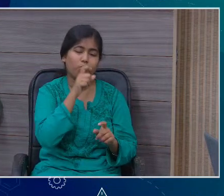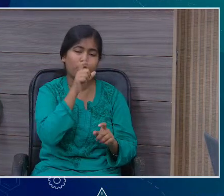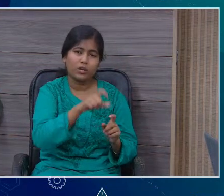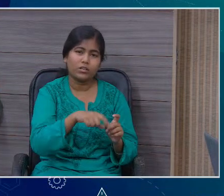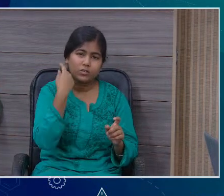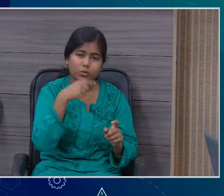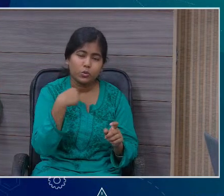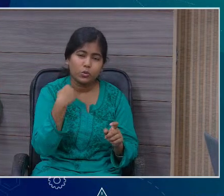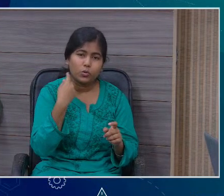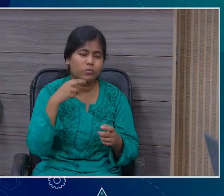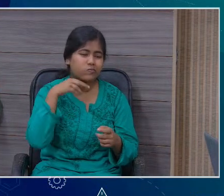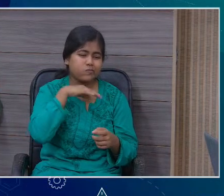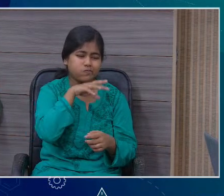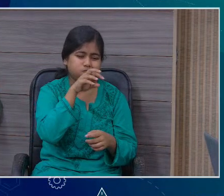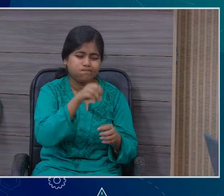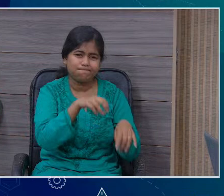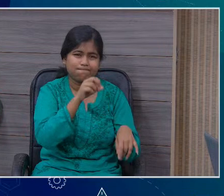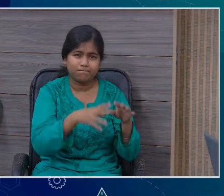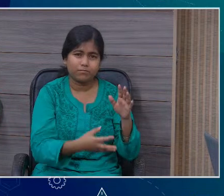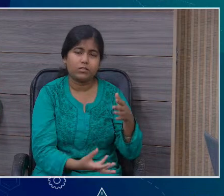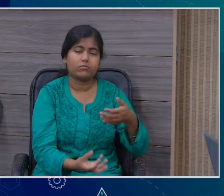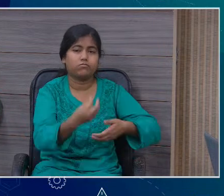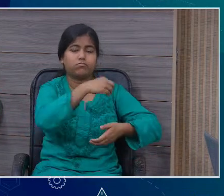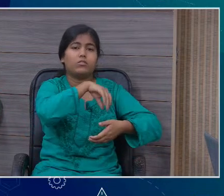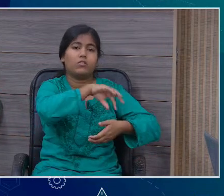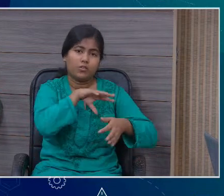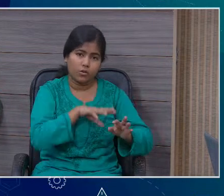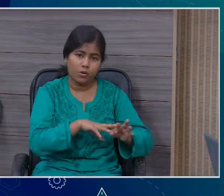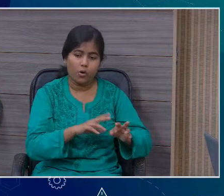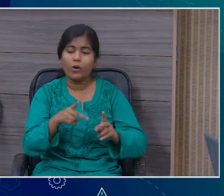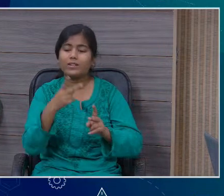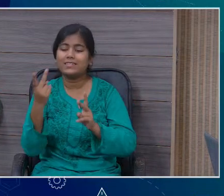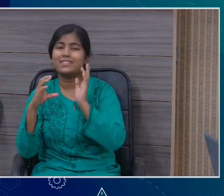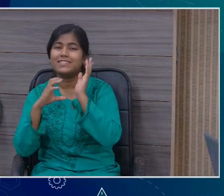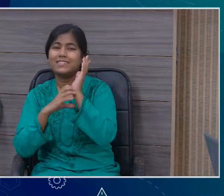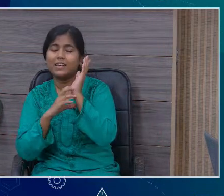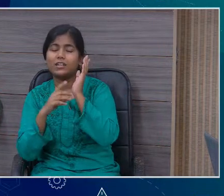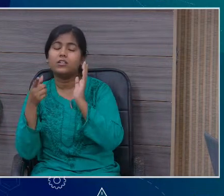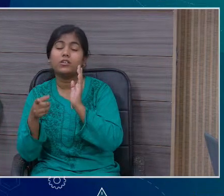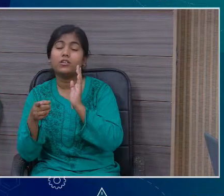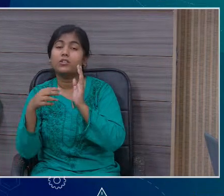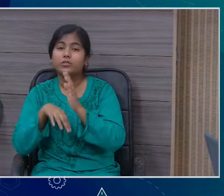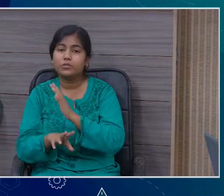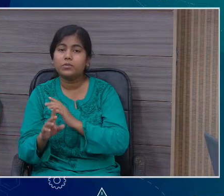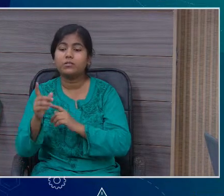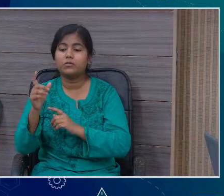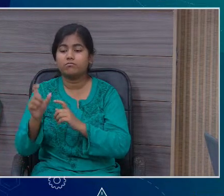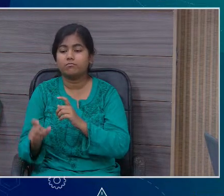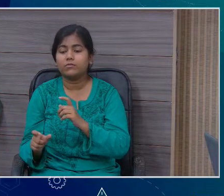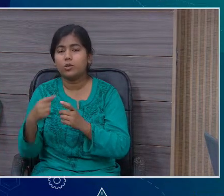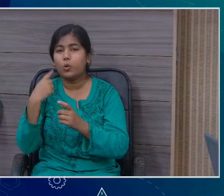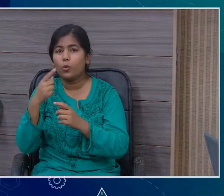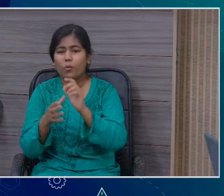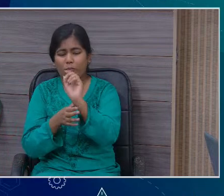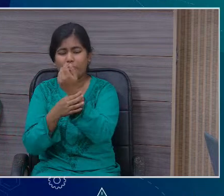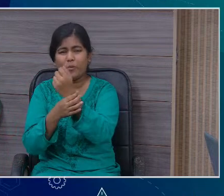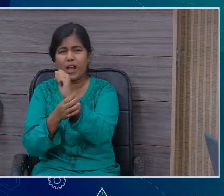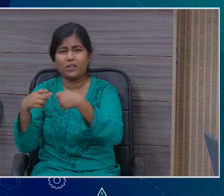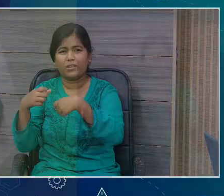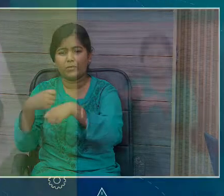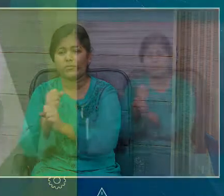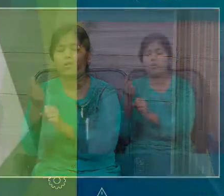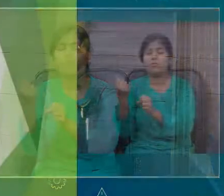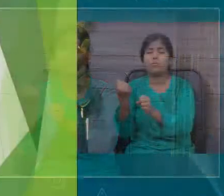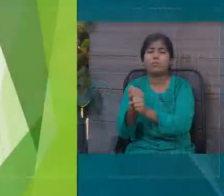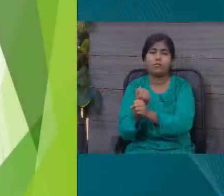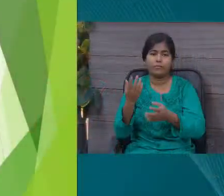bangle makers. Okay. So when dealing with the first part, he raises voice. The writer Anish Jung, he